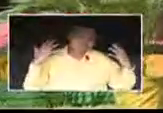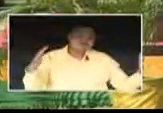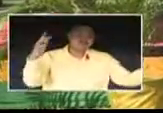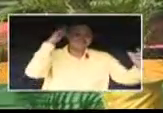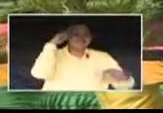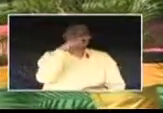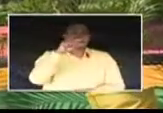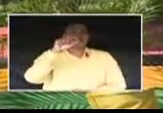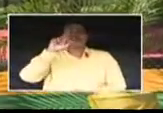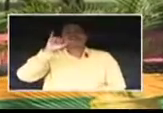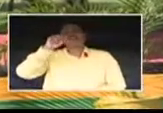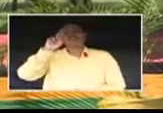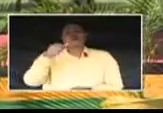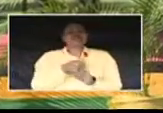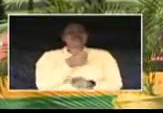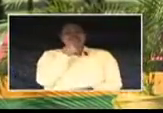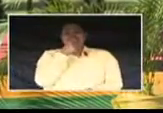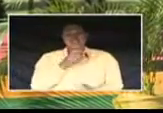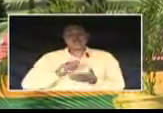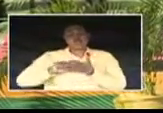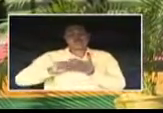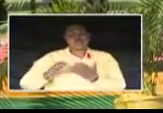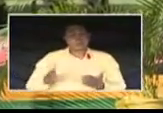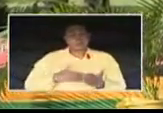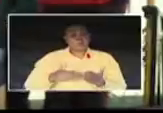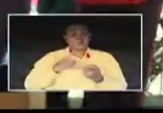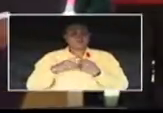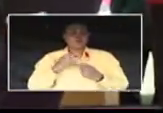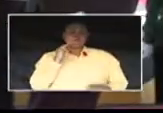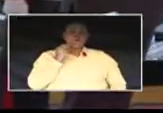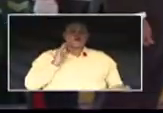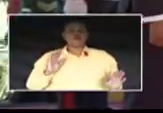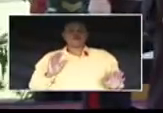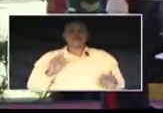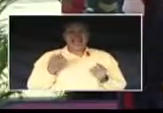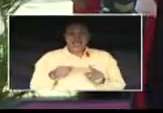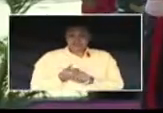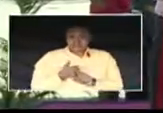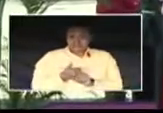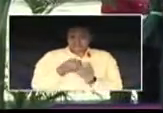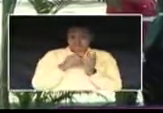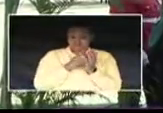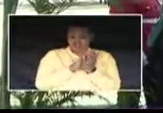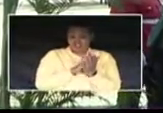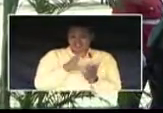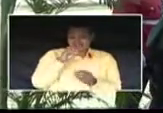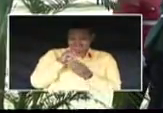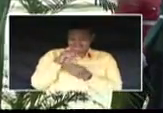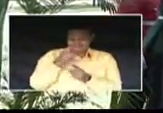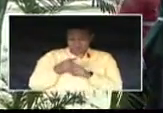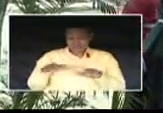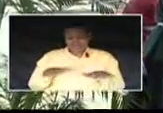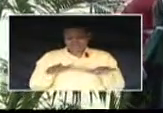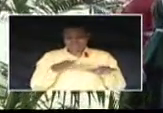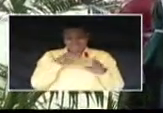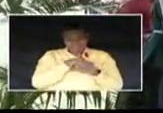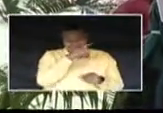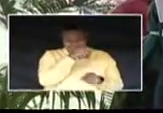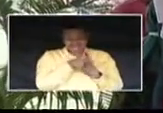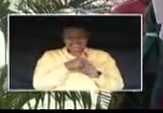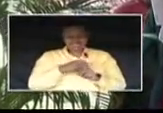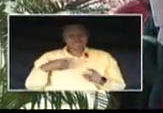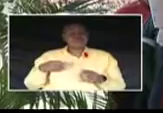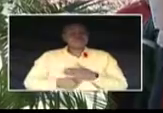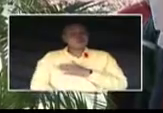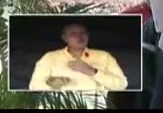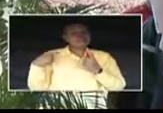Grace Jones. She is a singer, songwriter, supermodel, record producer, and actress. Miss Jones was born in Spanish Town, where